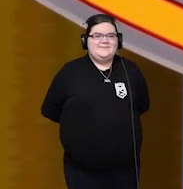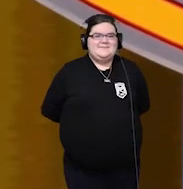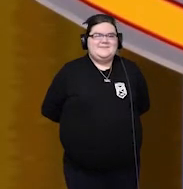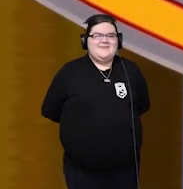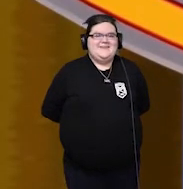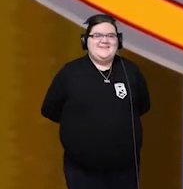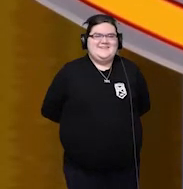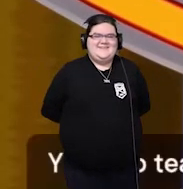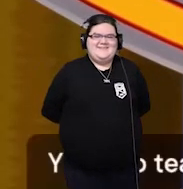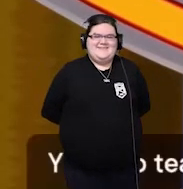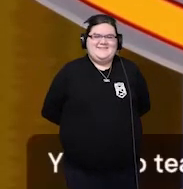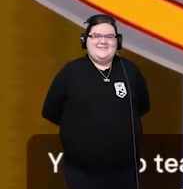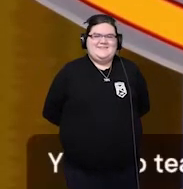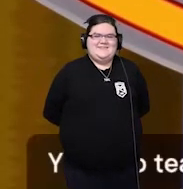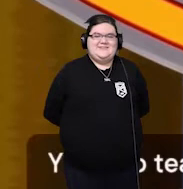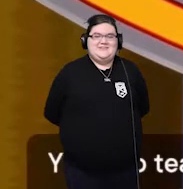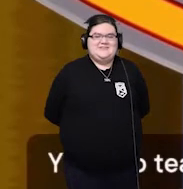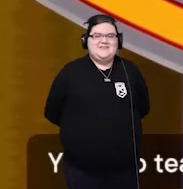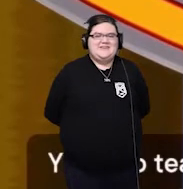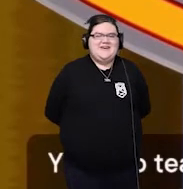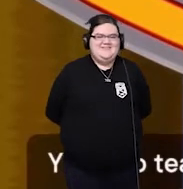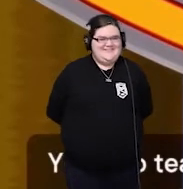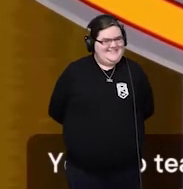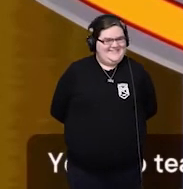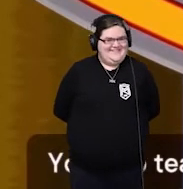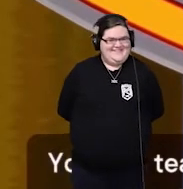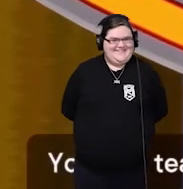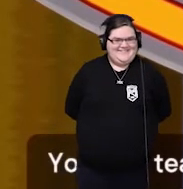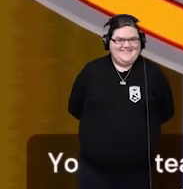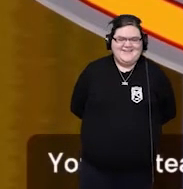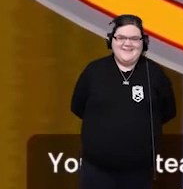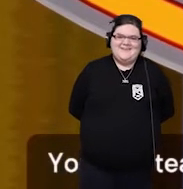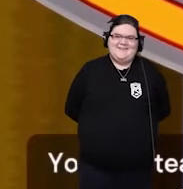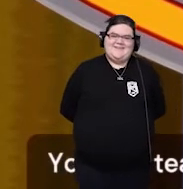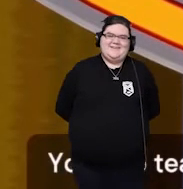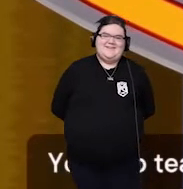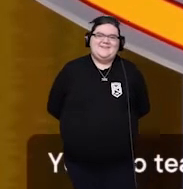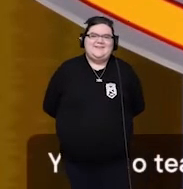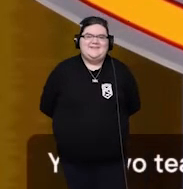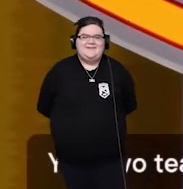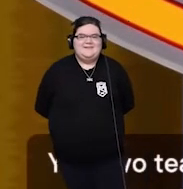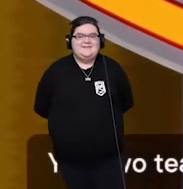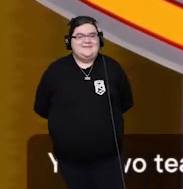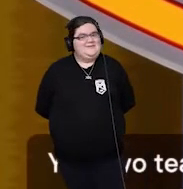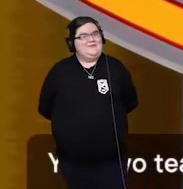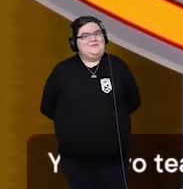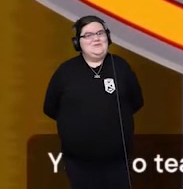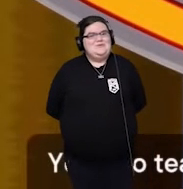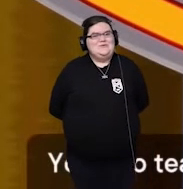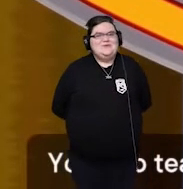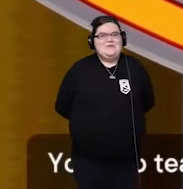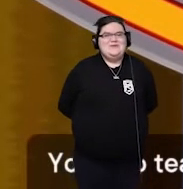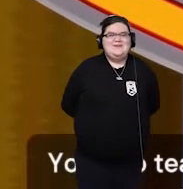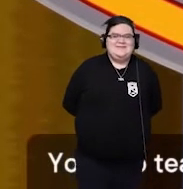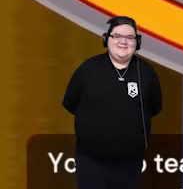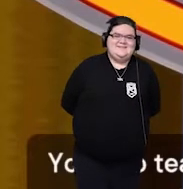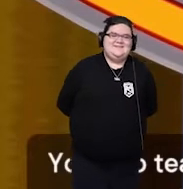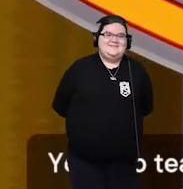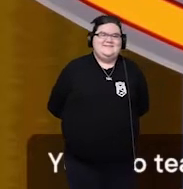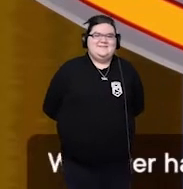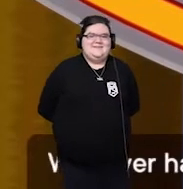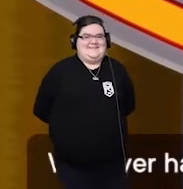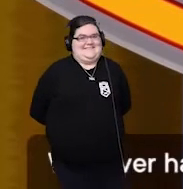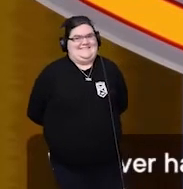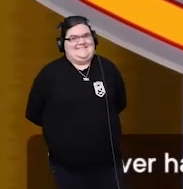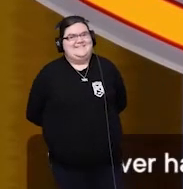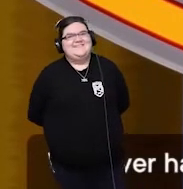You two teams are gonna duke it out by answering survey questions and trying to guess the most popular answers. Whoever has the